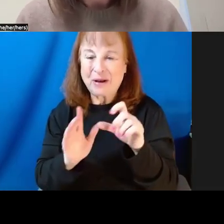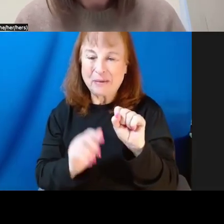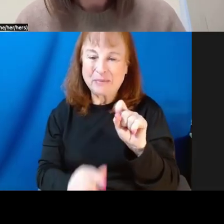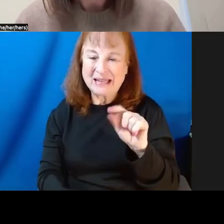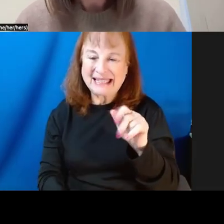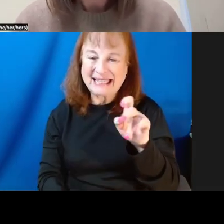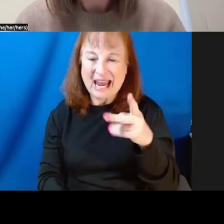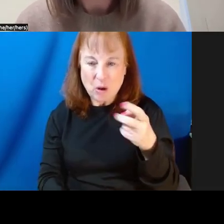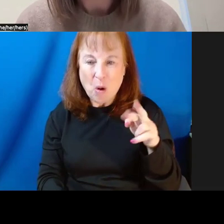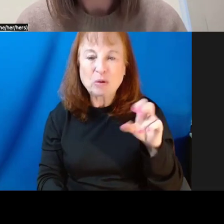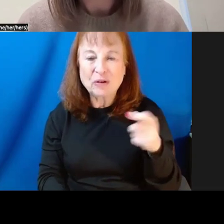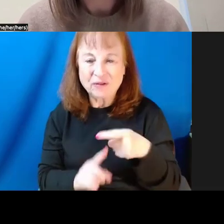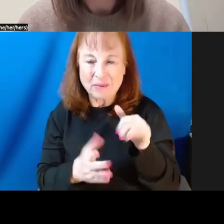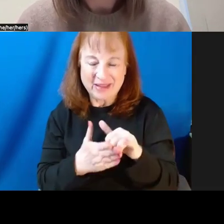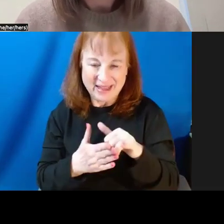study.